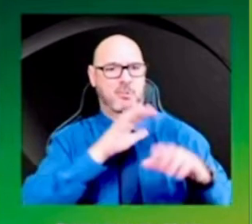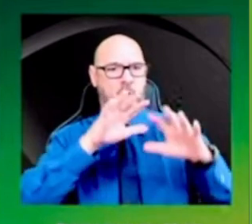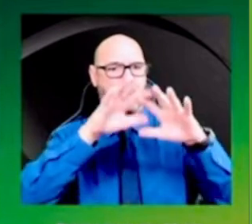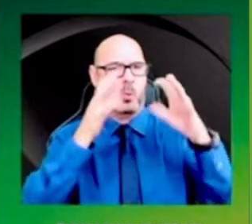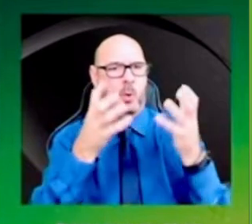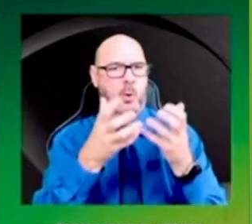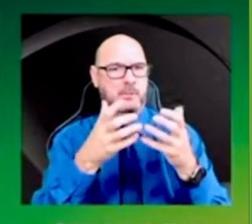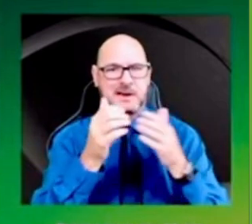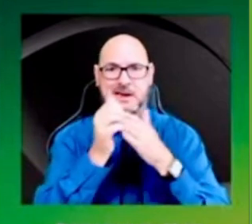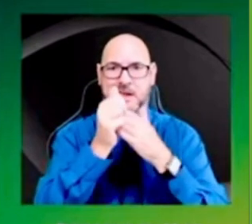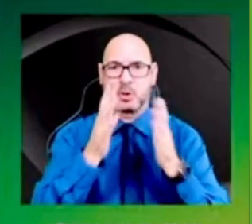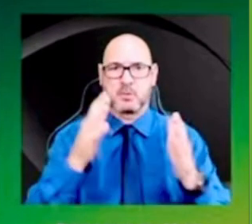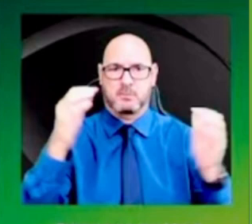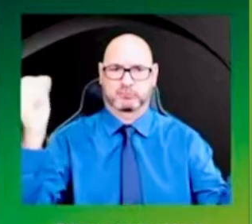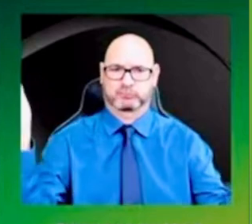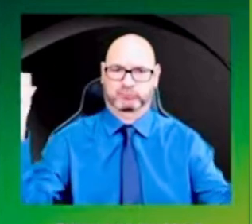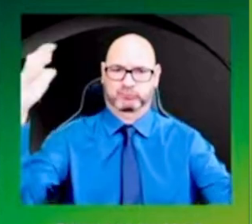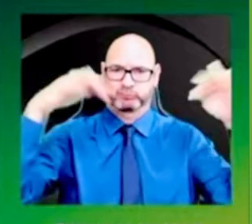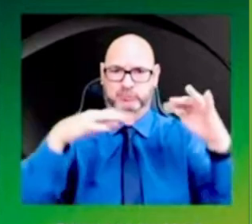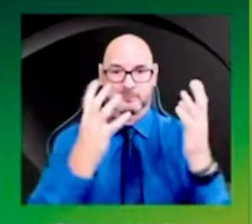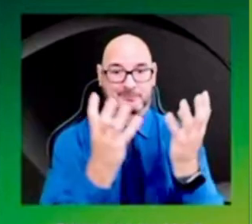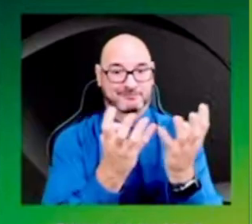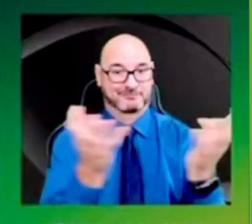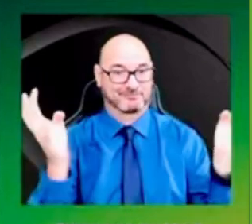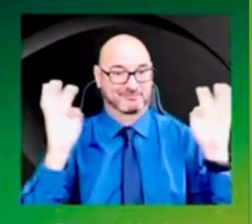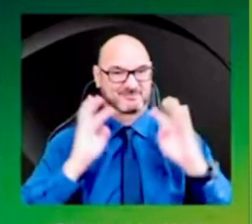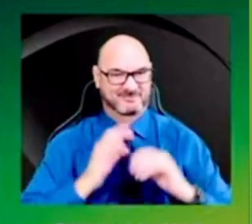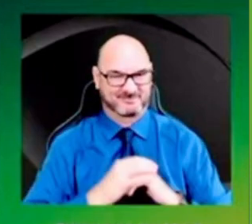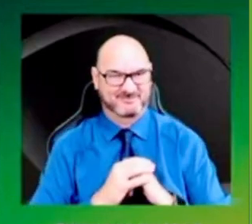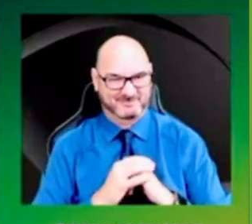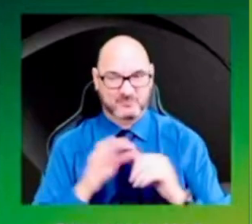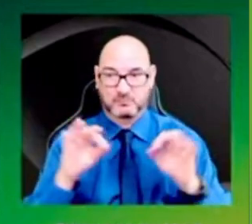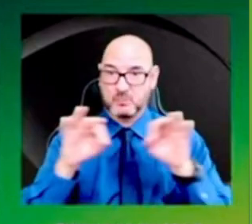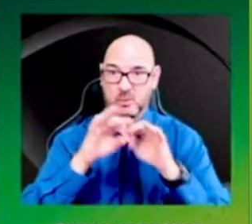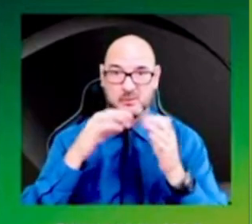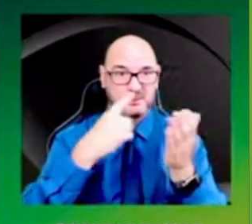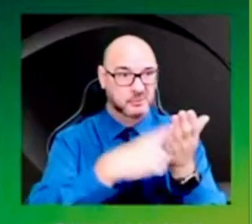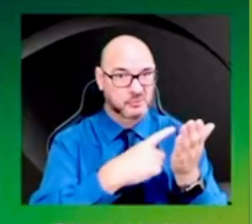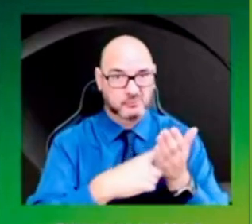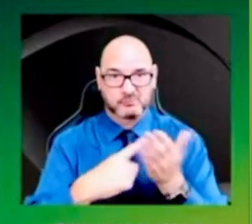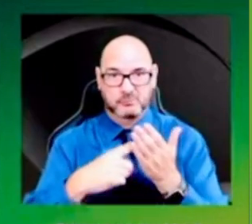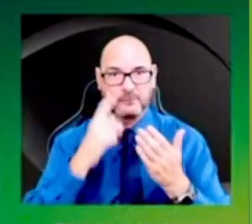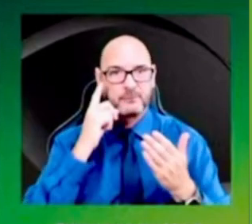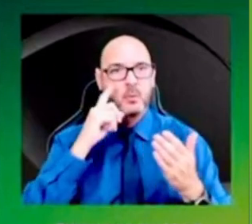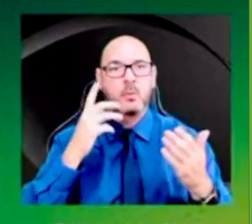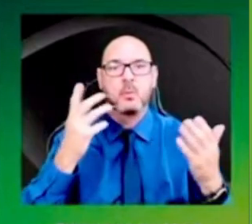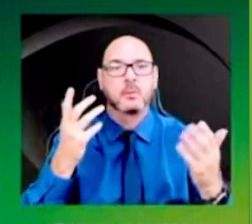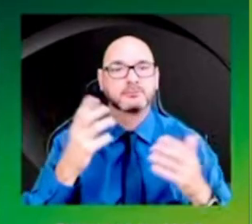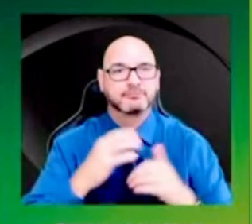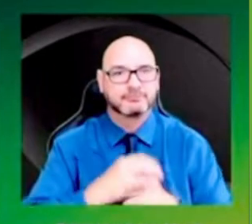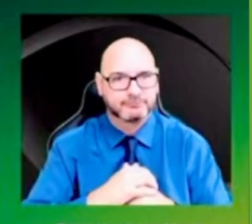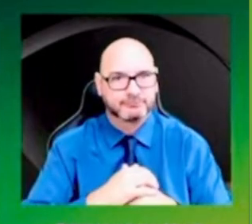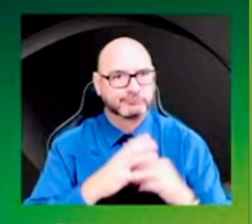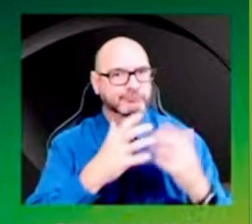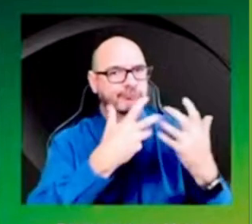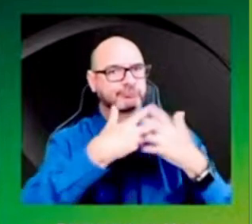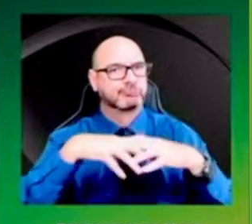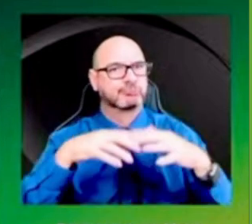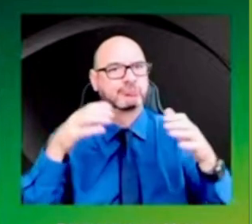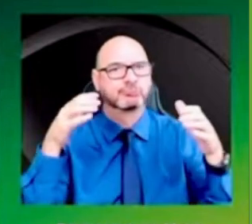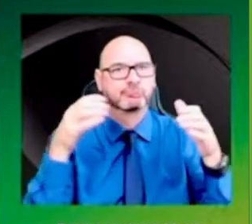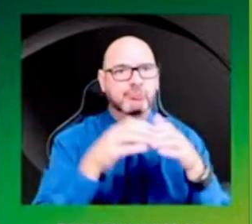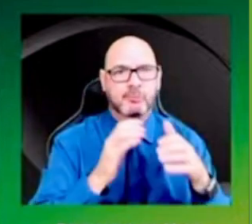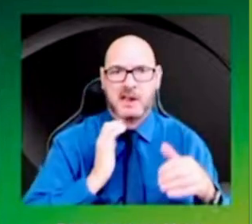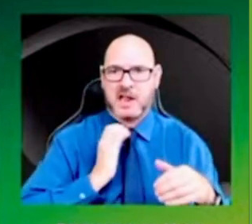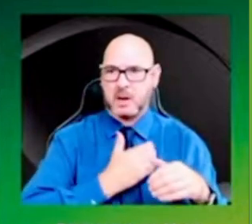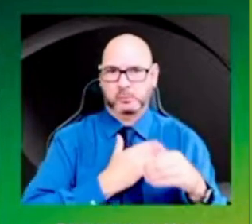important discussion and for combining our resources, both intellectual, mental, and in terms of the work that